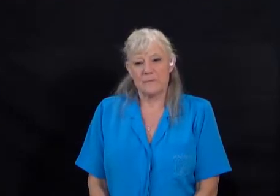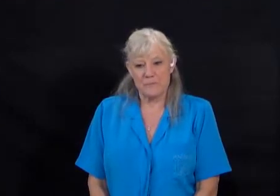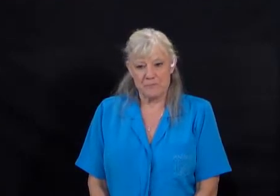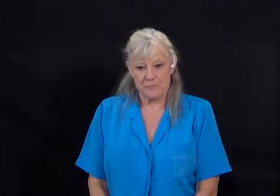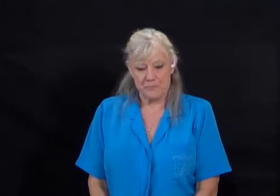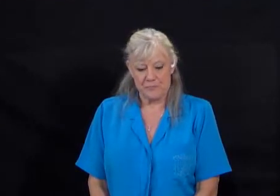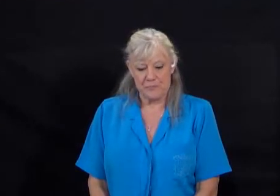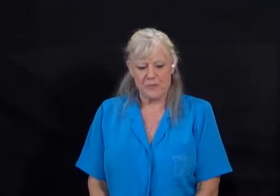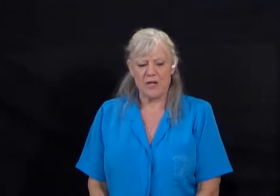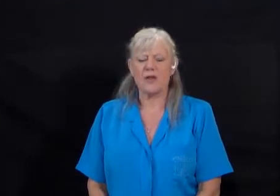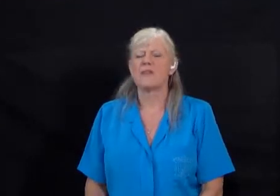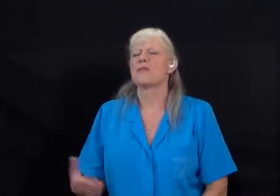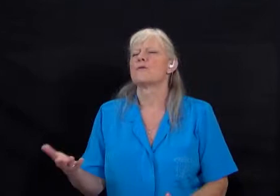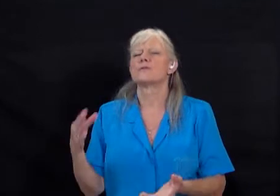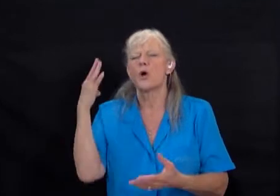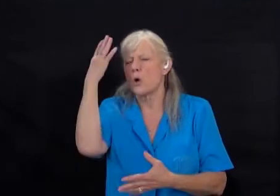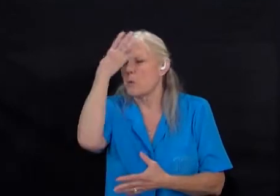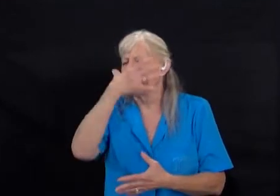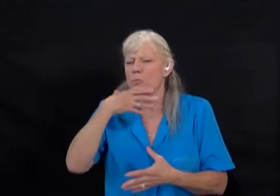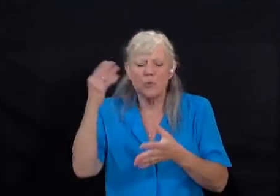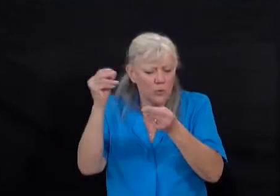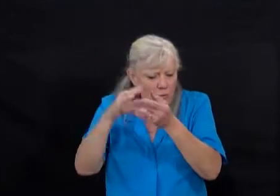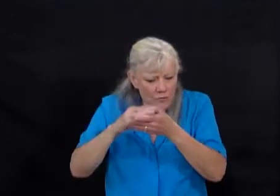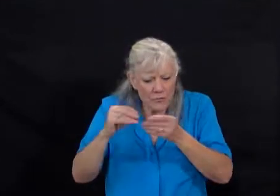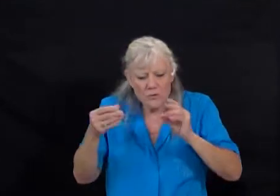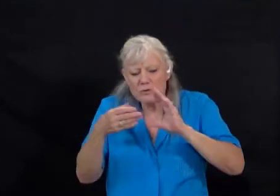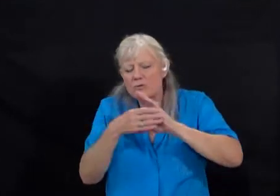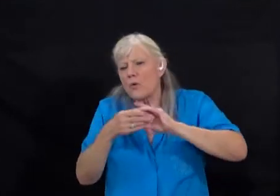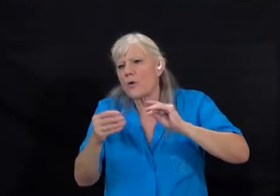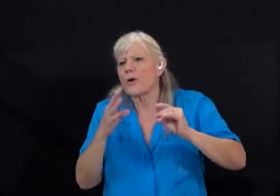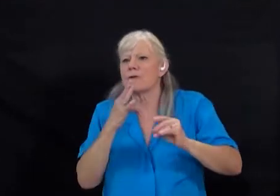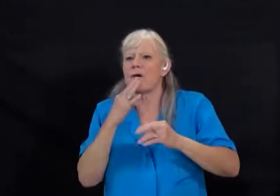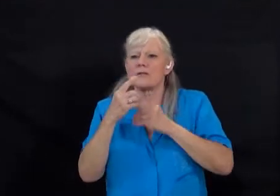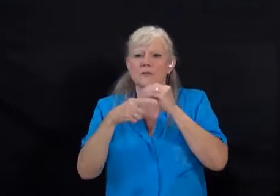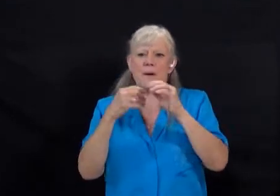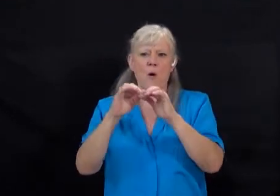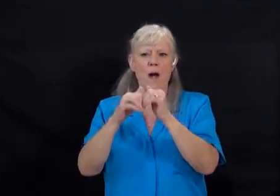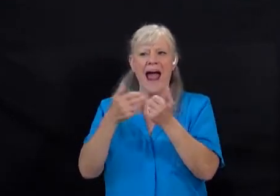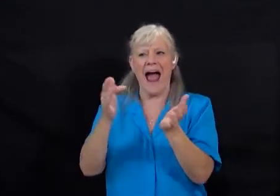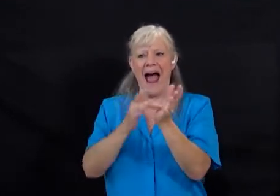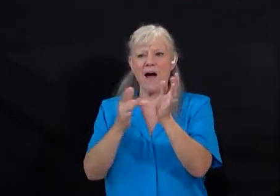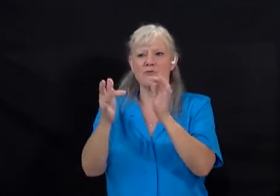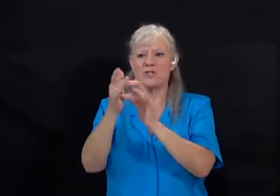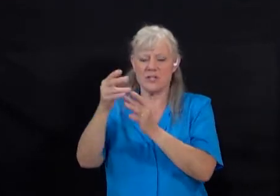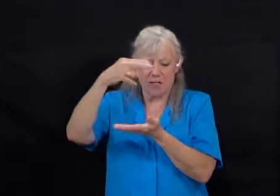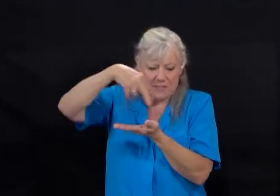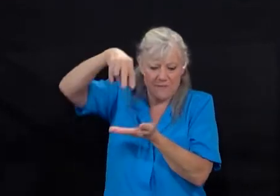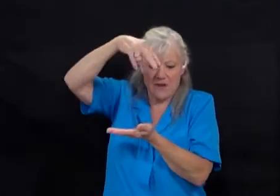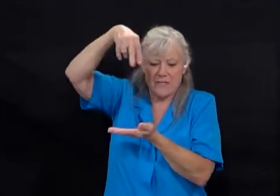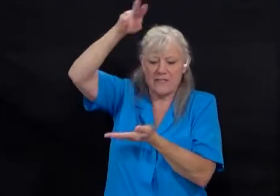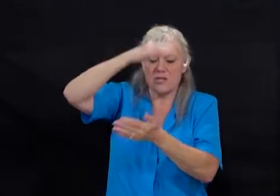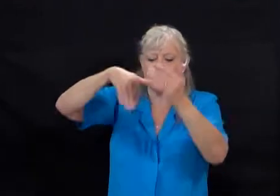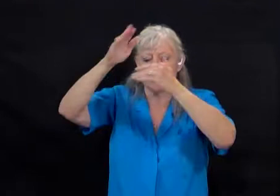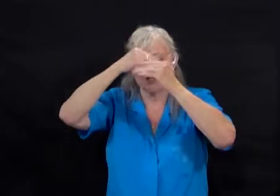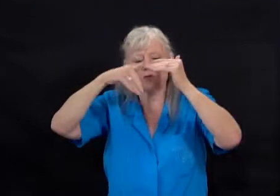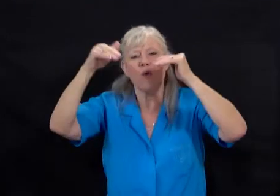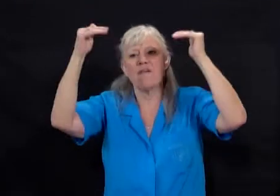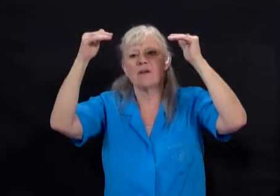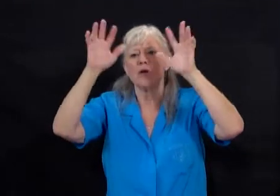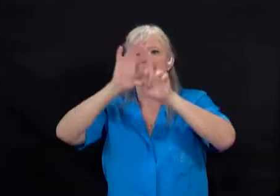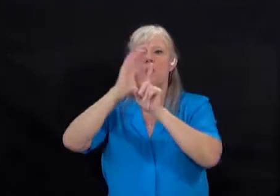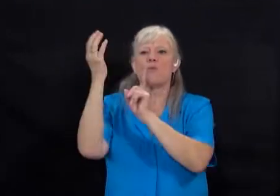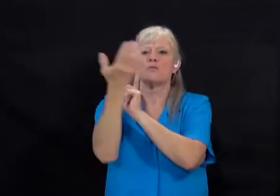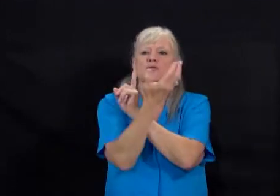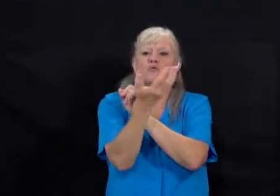A beautiful old story tells how Jesus, after his ascension into heaven, was surrounded by the